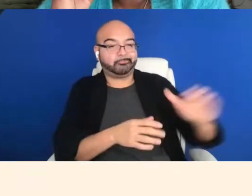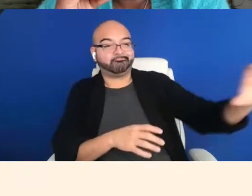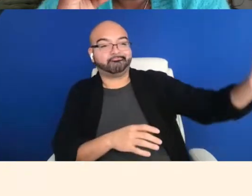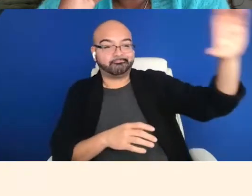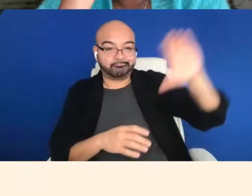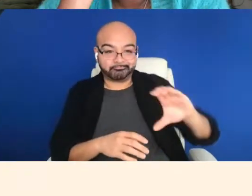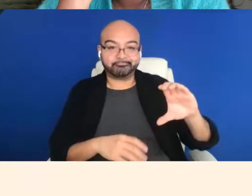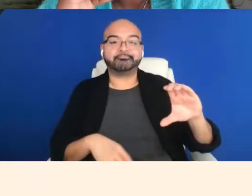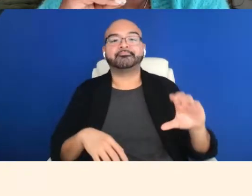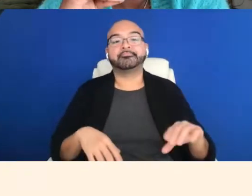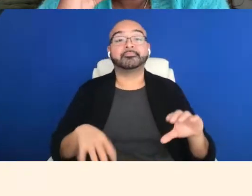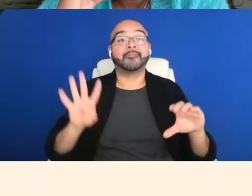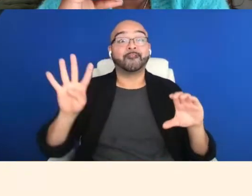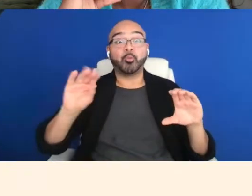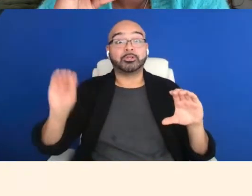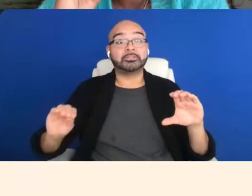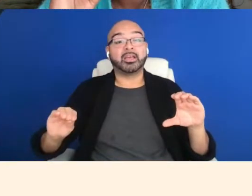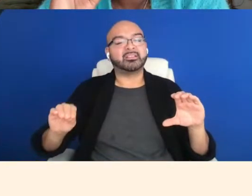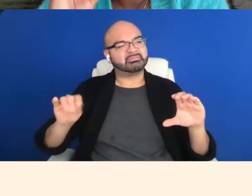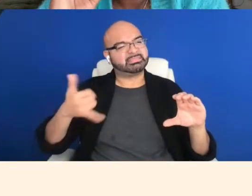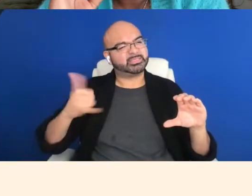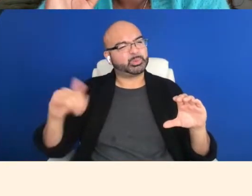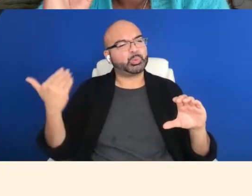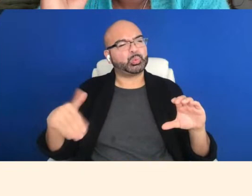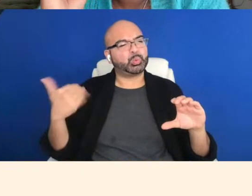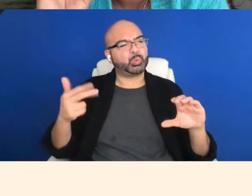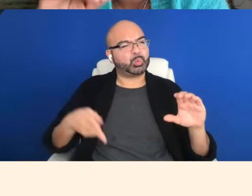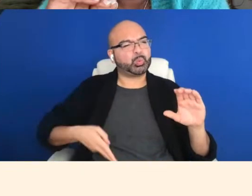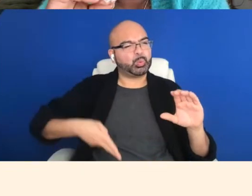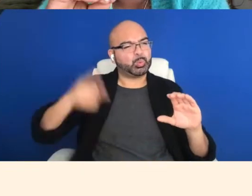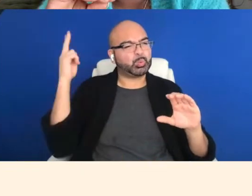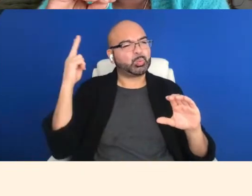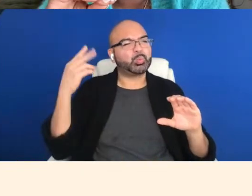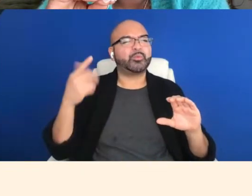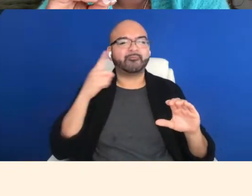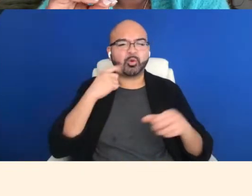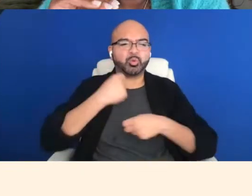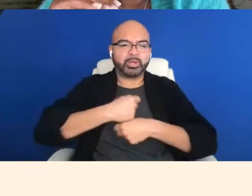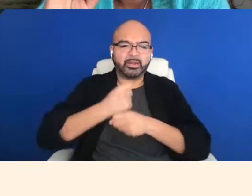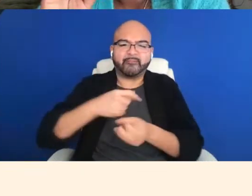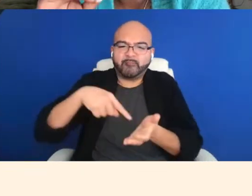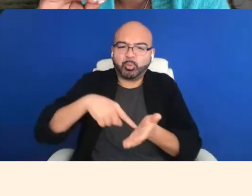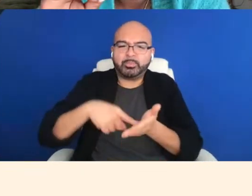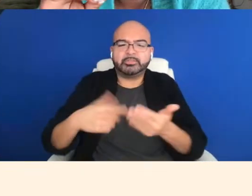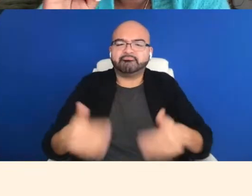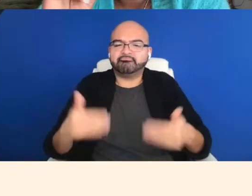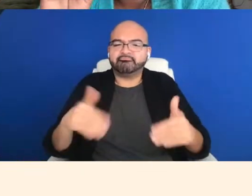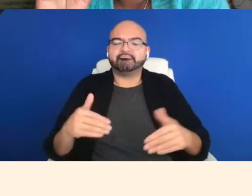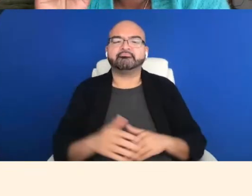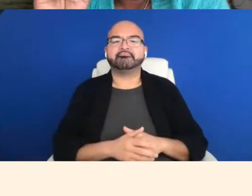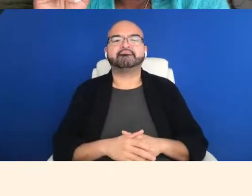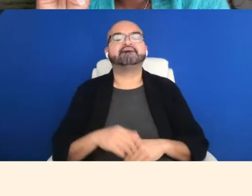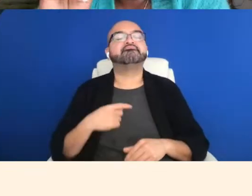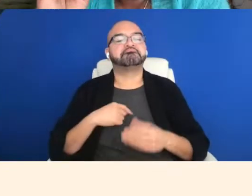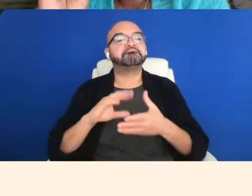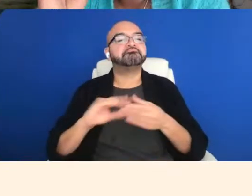is really a very tight threshold for creating affordability. As I mentioned, we